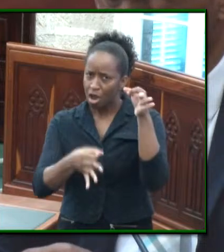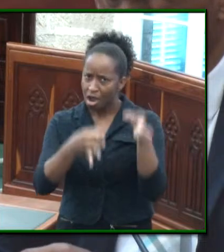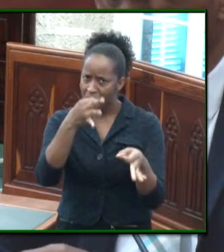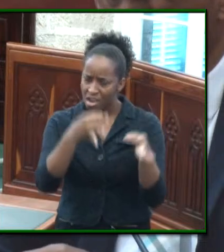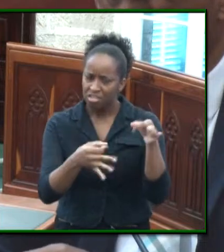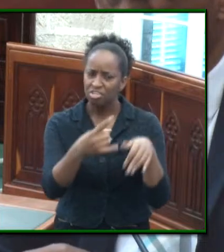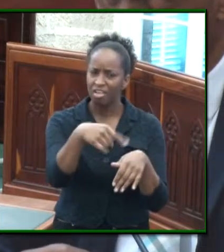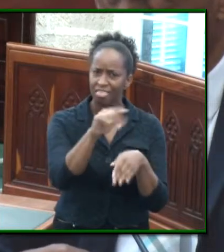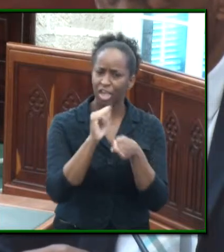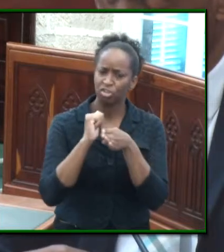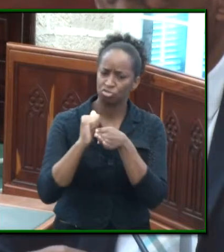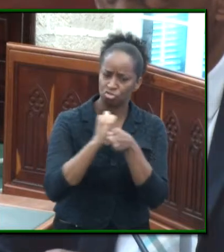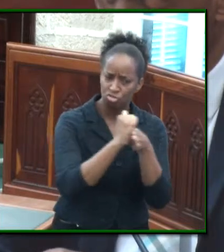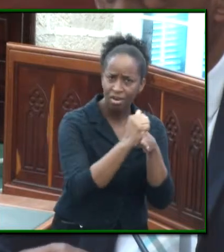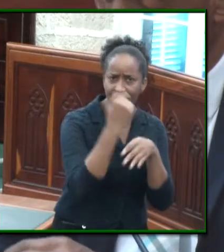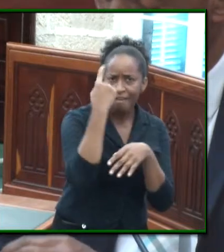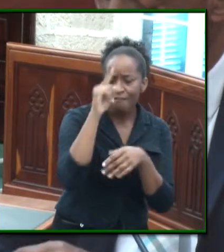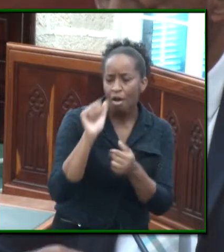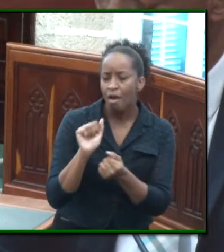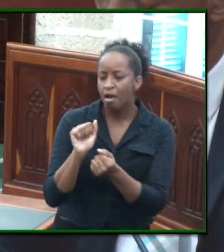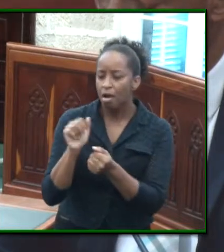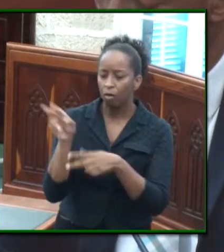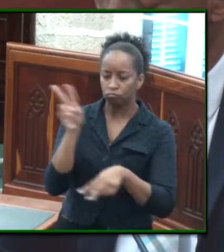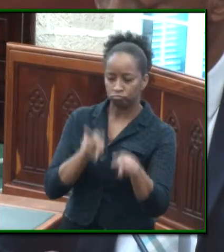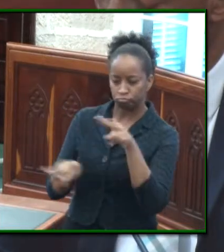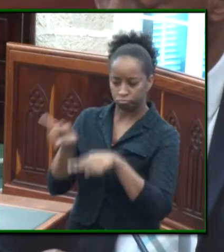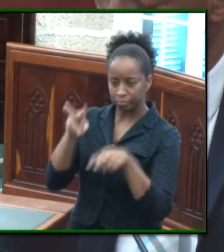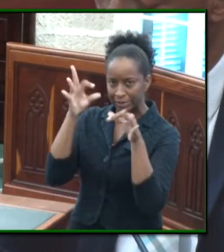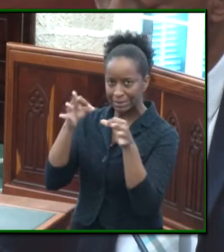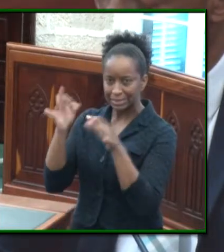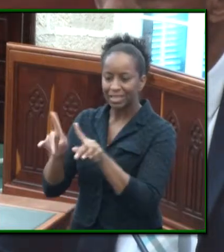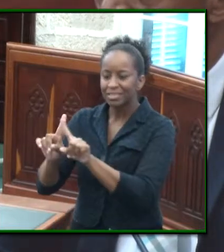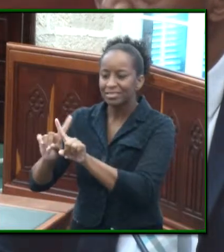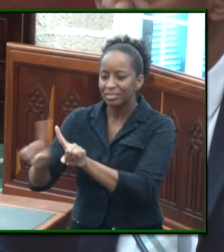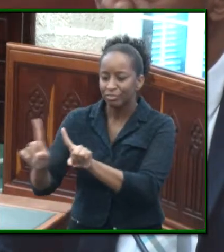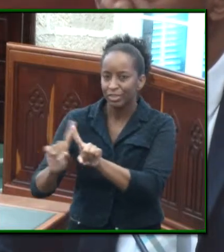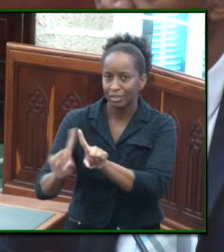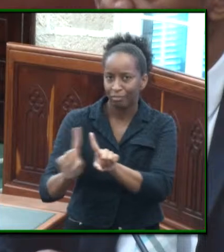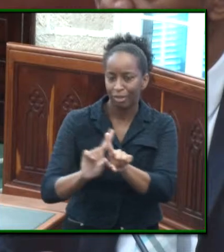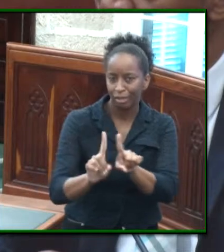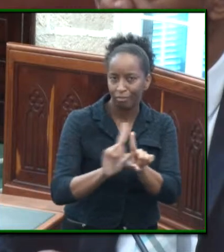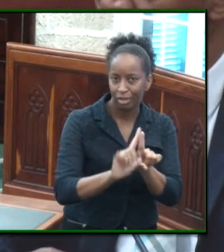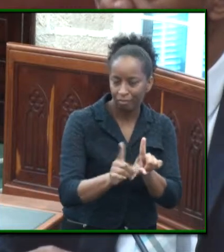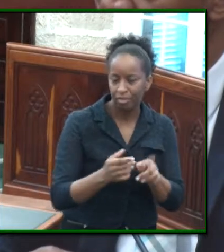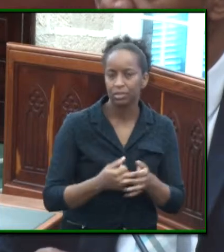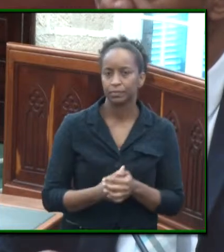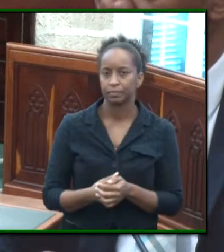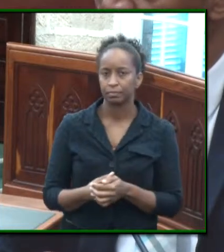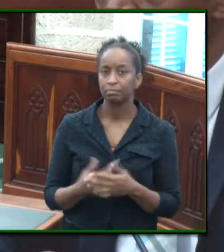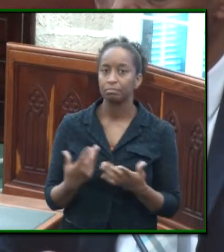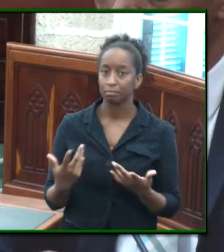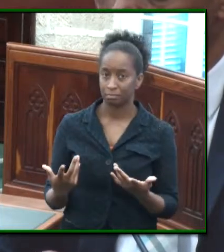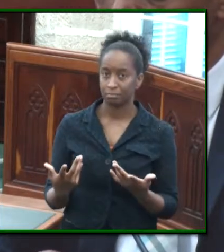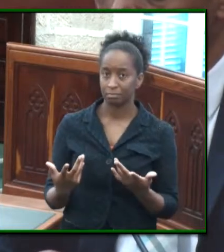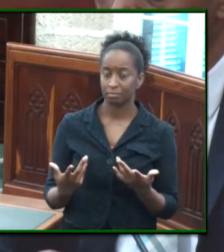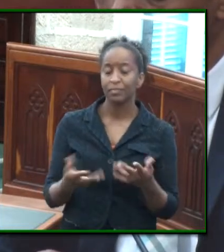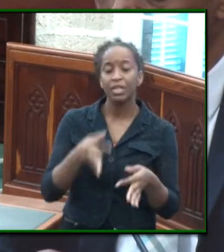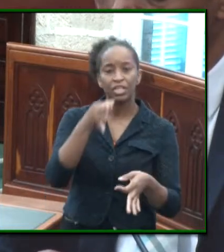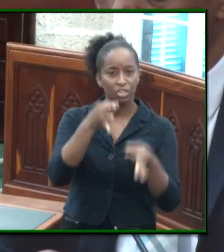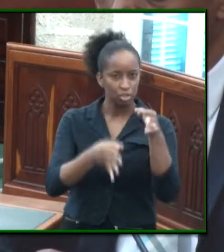they're complicated. And our judges therefore need to be able to sit, grapple with it, and dispose of it